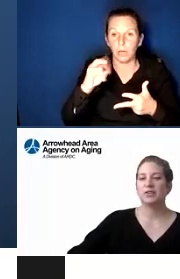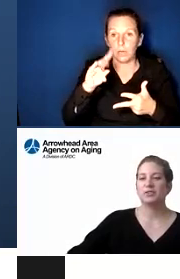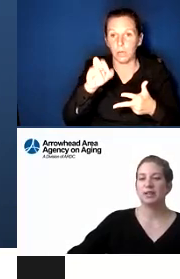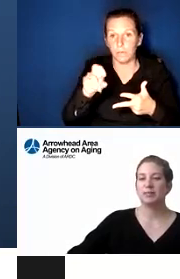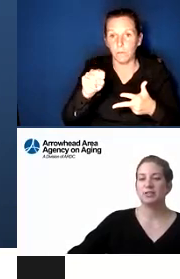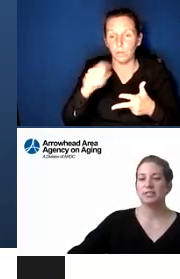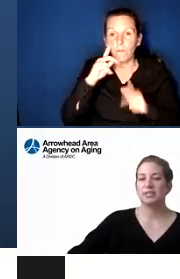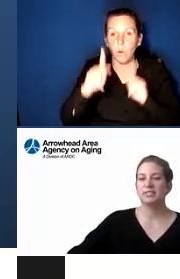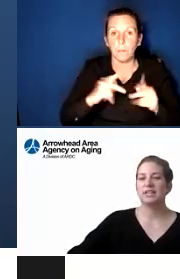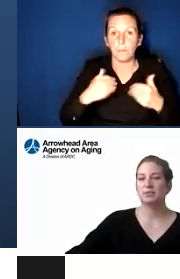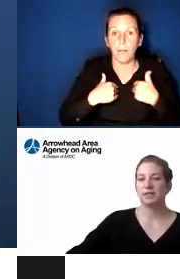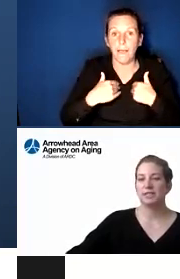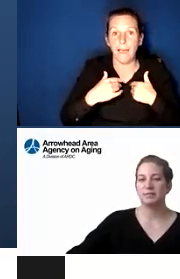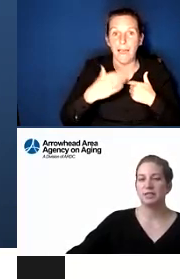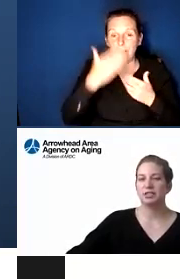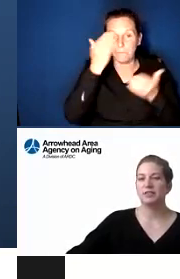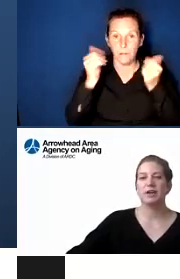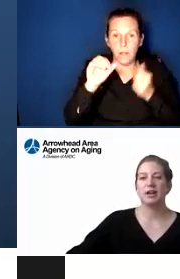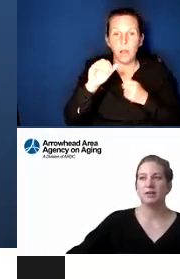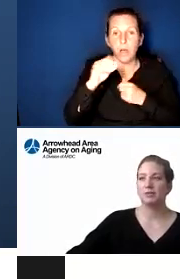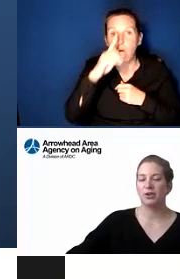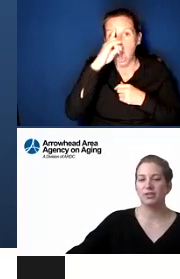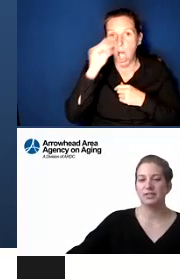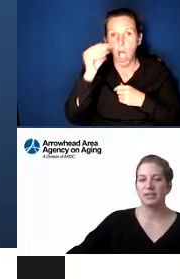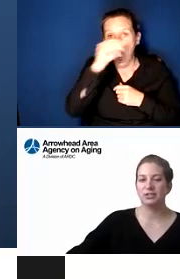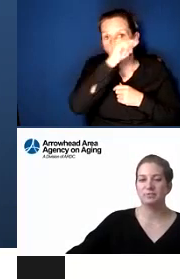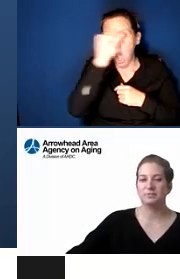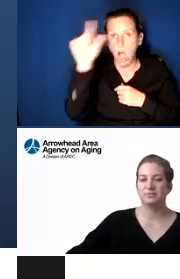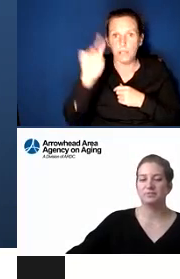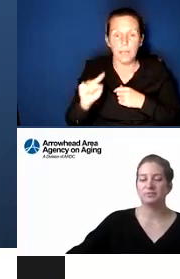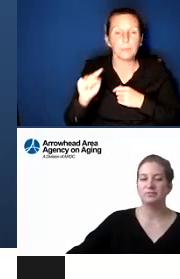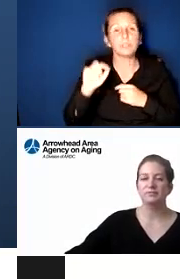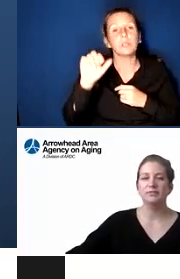with Alzheimer's disease and related dementia, regardless of age.